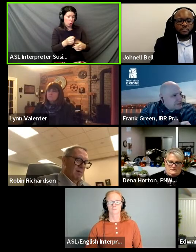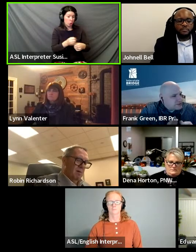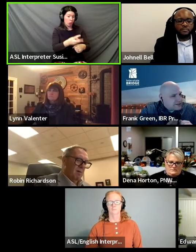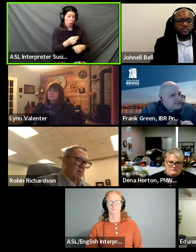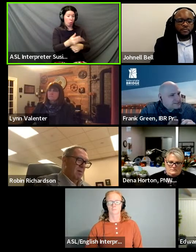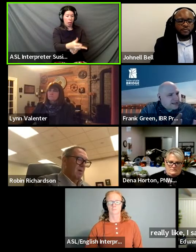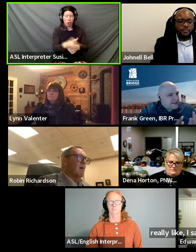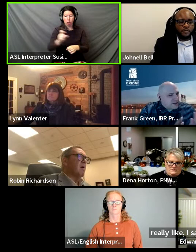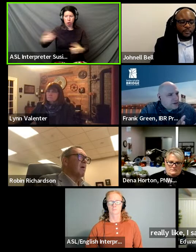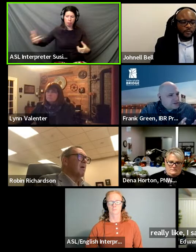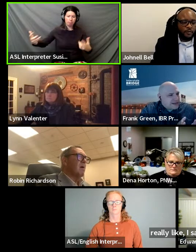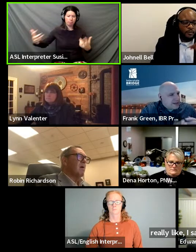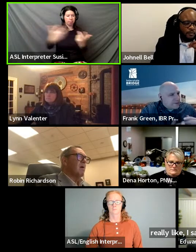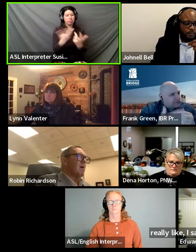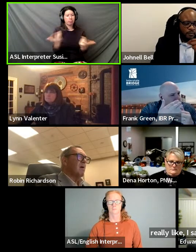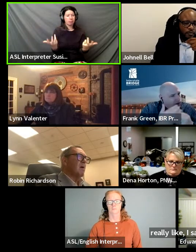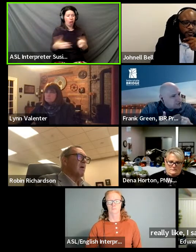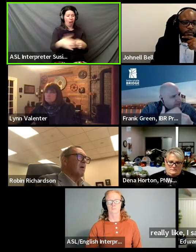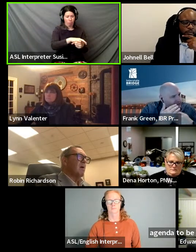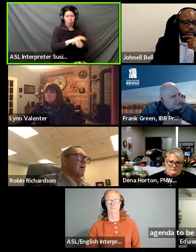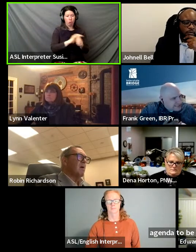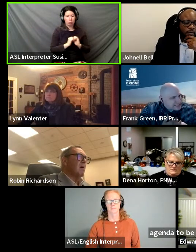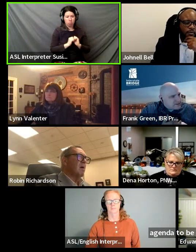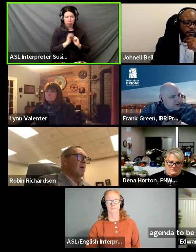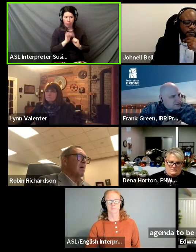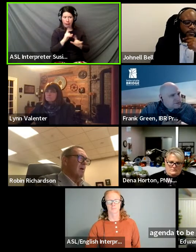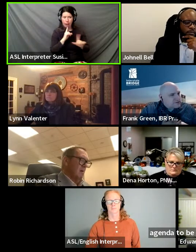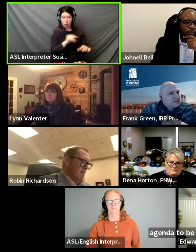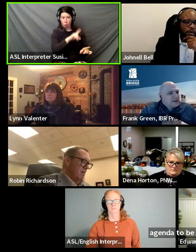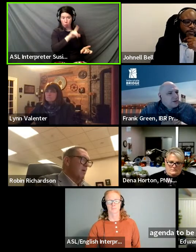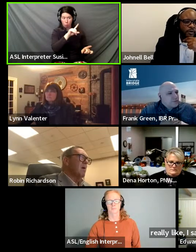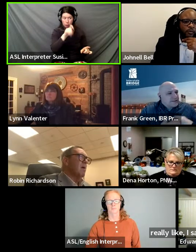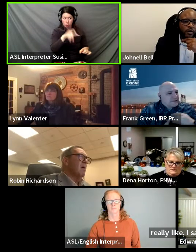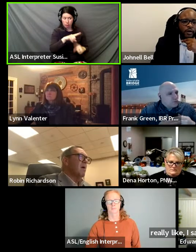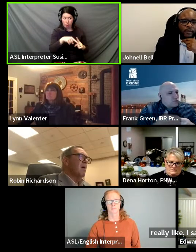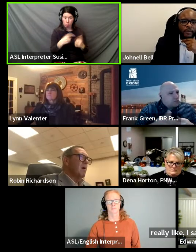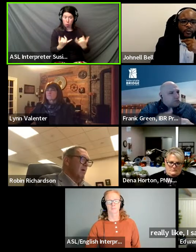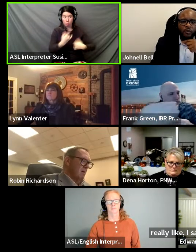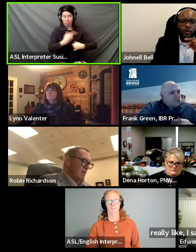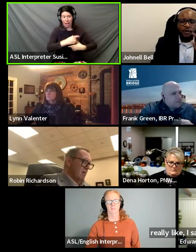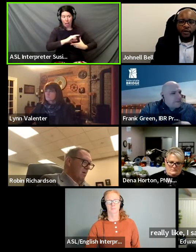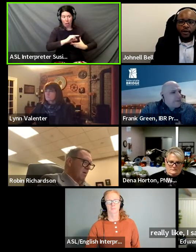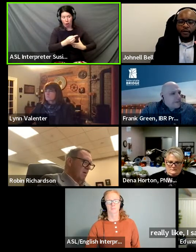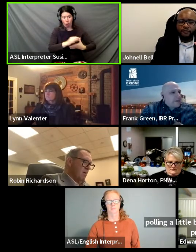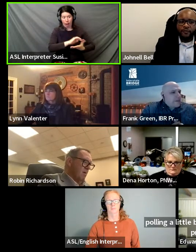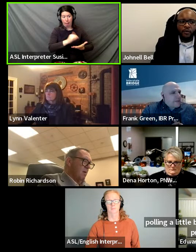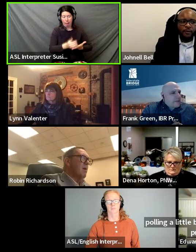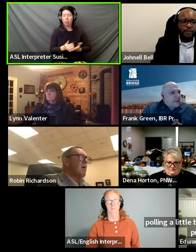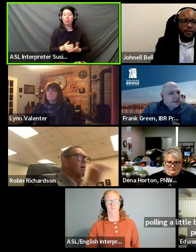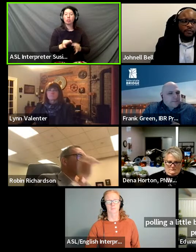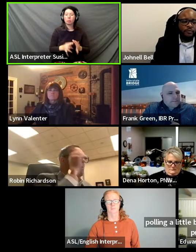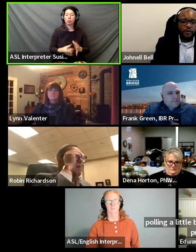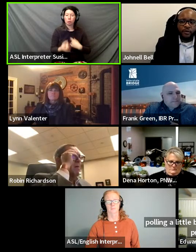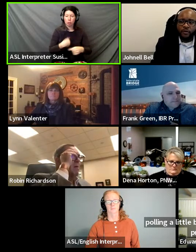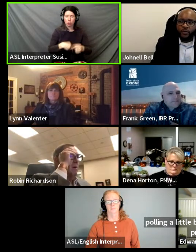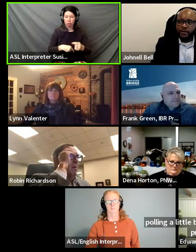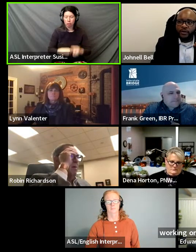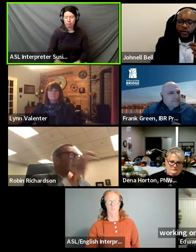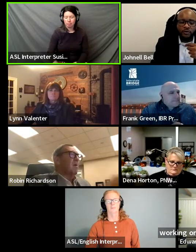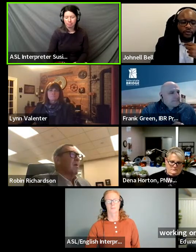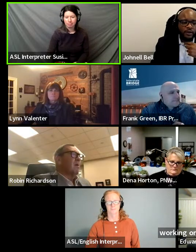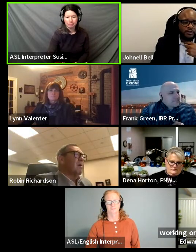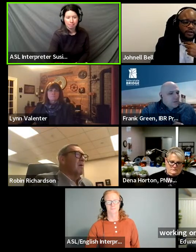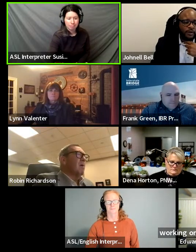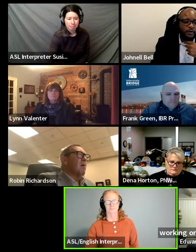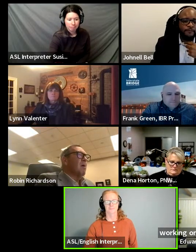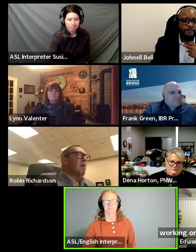that really addresses kind of the question you're getting at about costing in today's dollars. Yeah, maybe real quickly, follow up, and then Bill, and then we need to